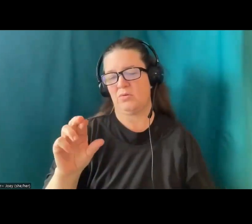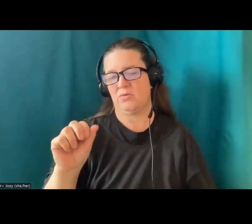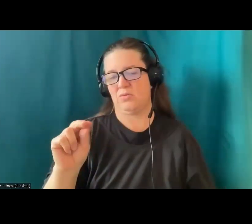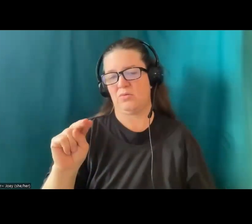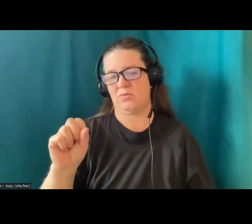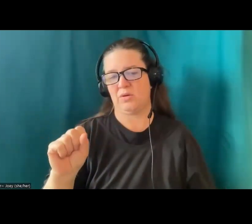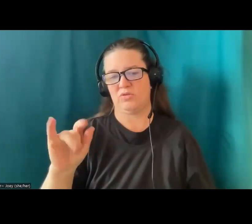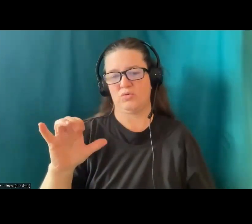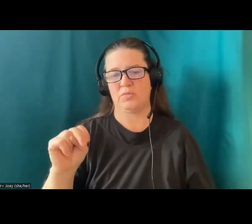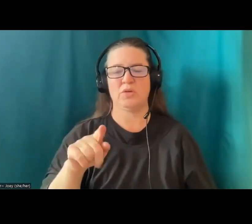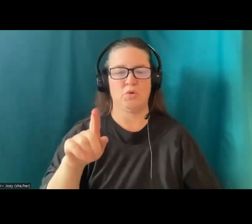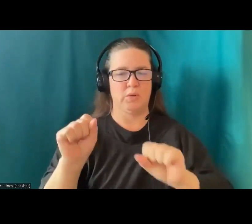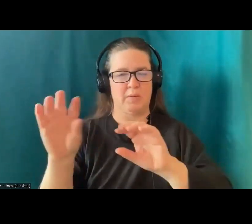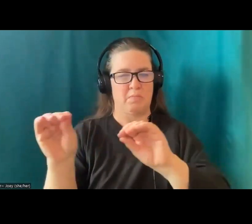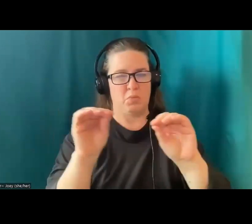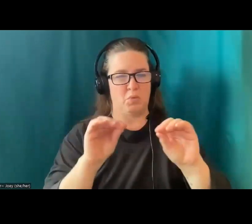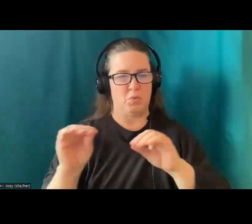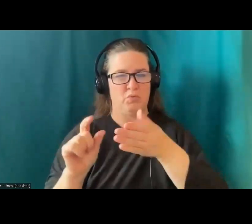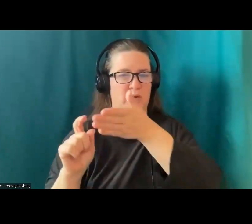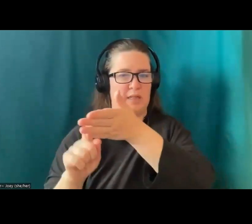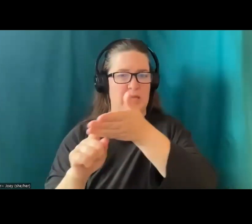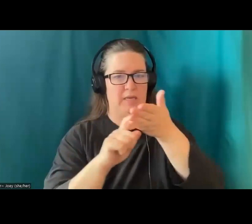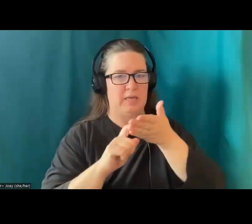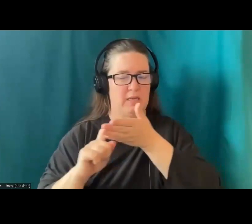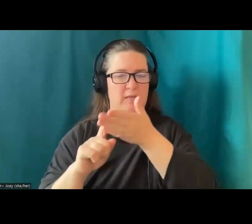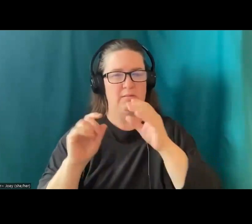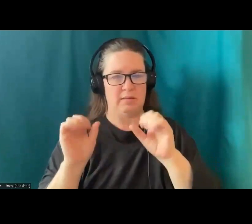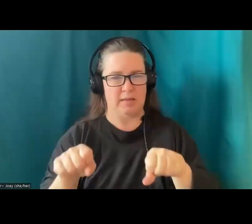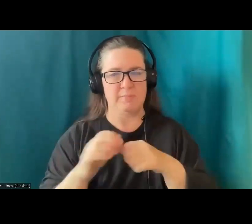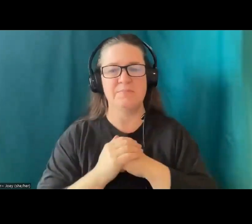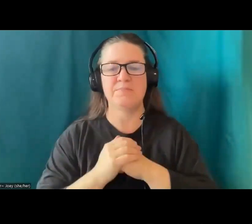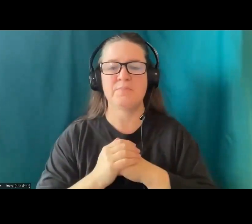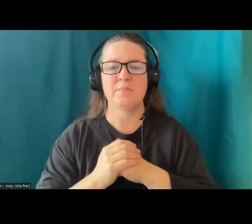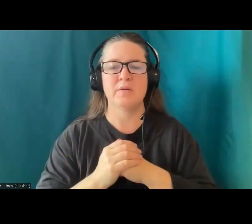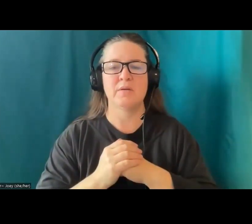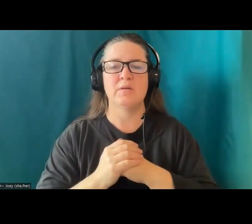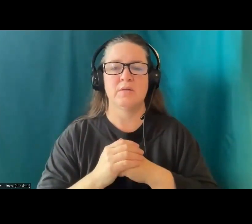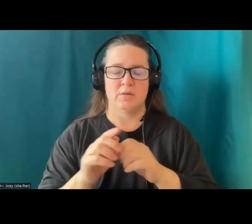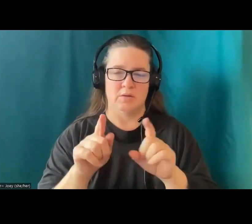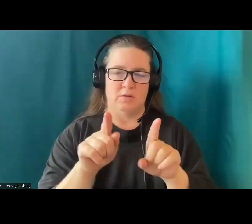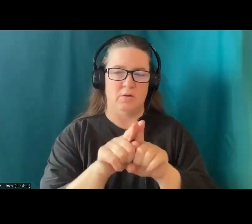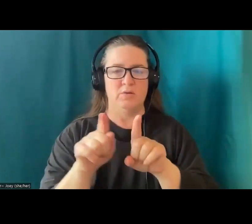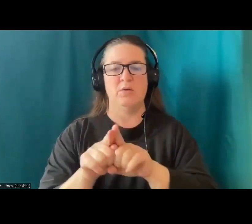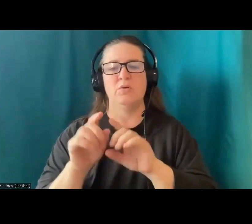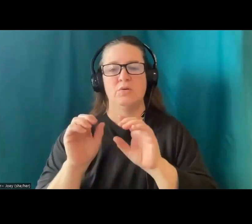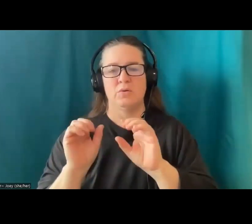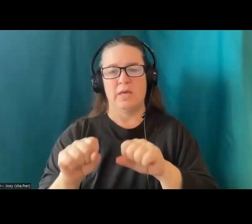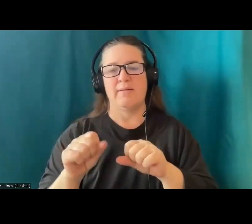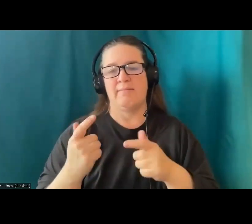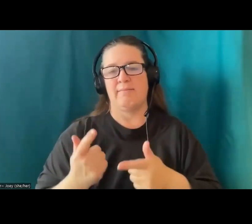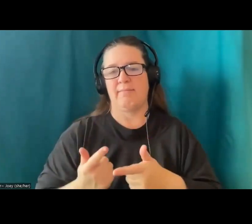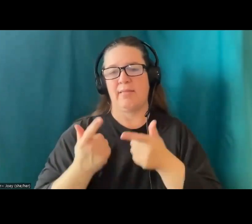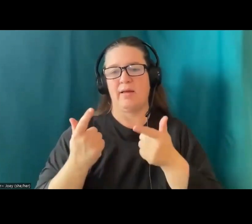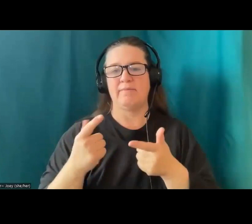provided subtitles to move their position on the screen. You can also click the small arrow to the right of the live transcript button to adjust your